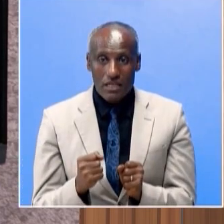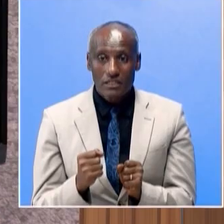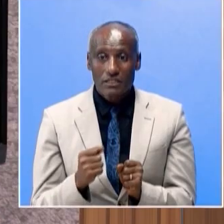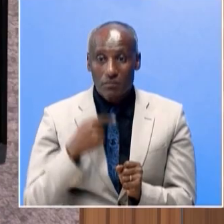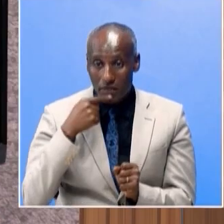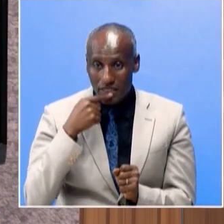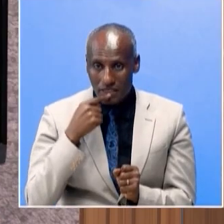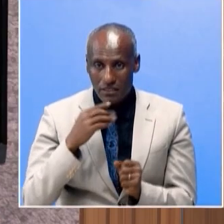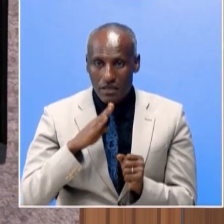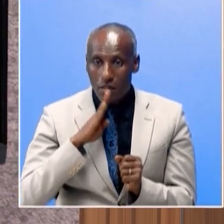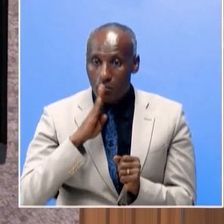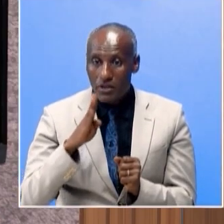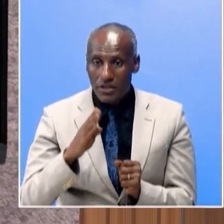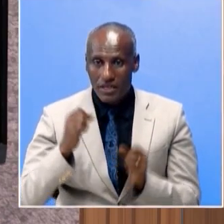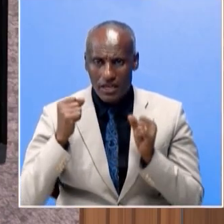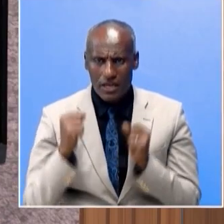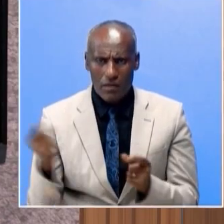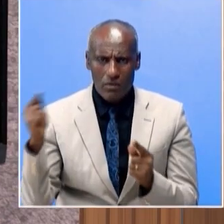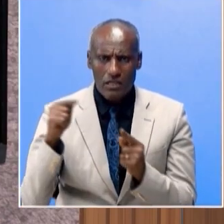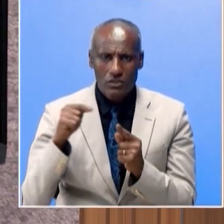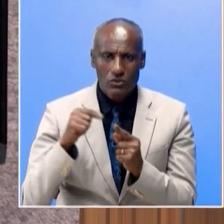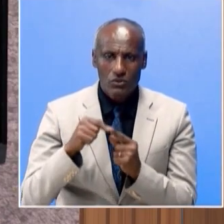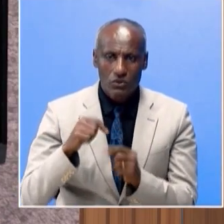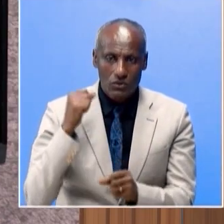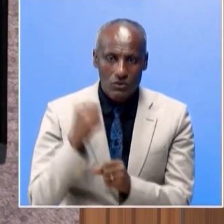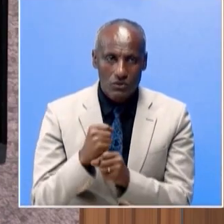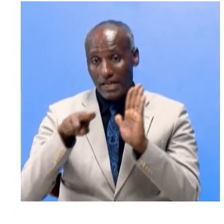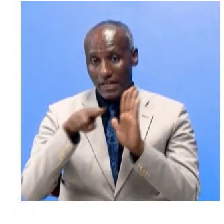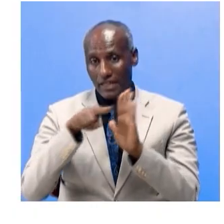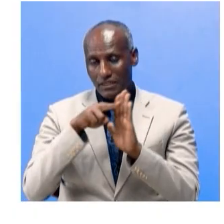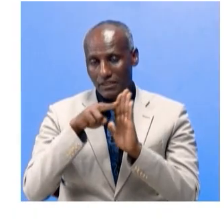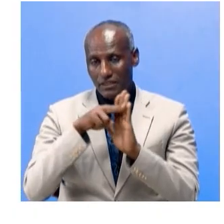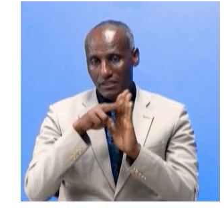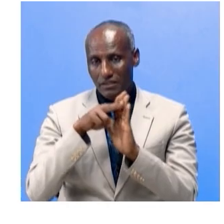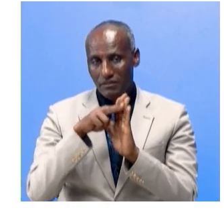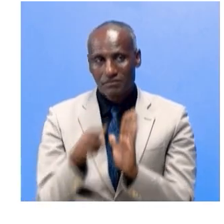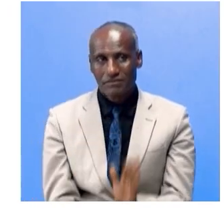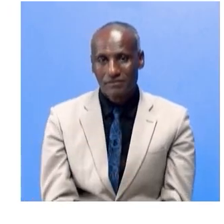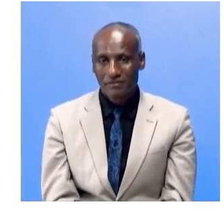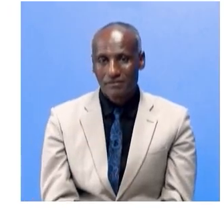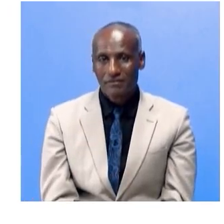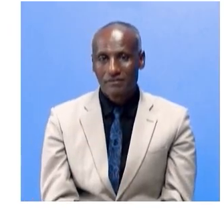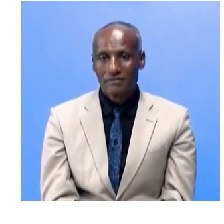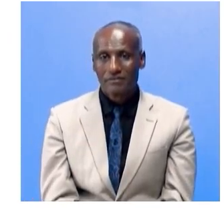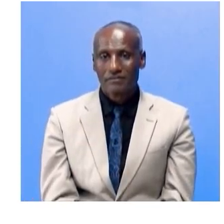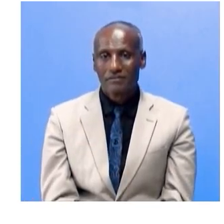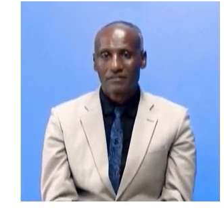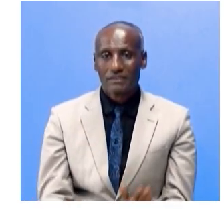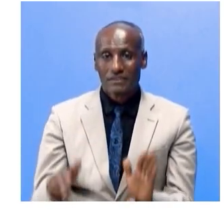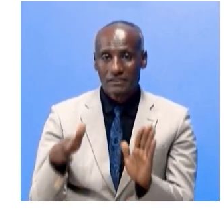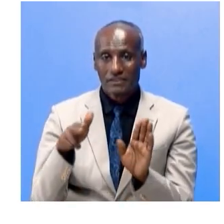something. Nice student, I hope you are with me. Yeah? What if we are talking